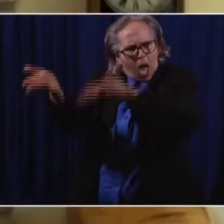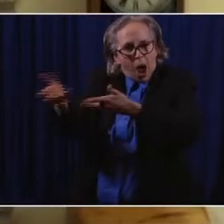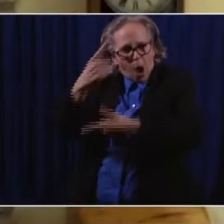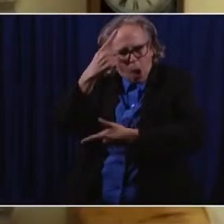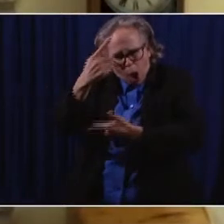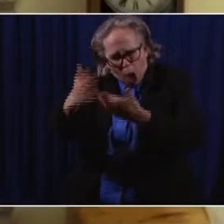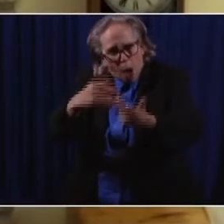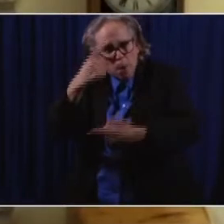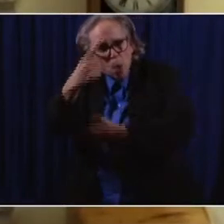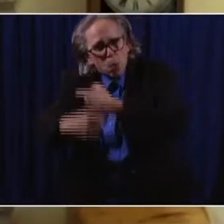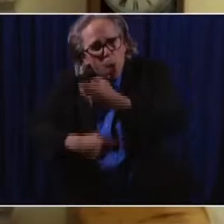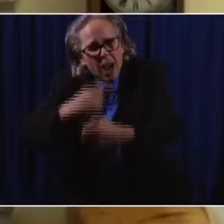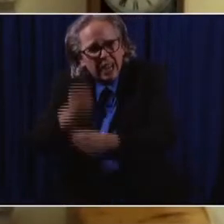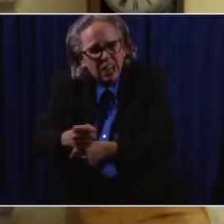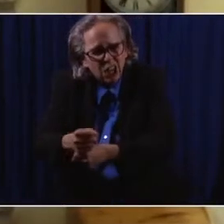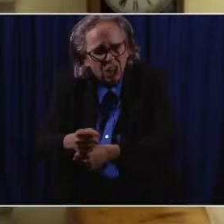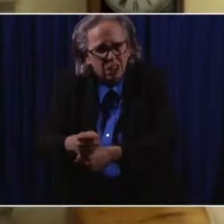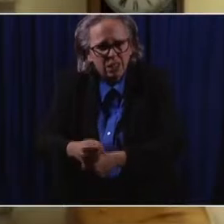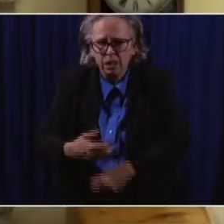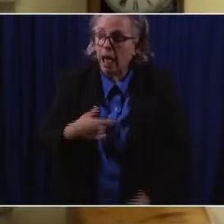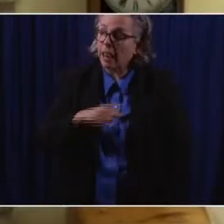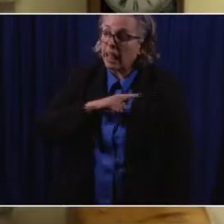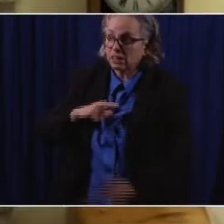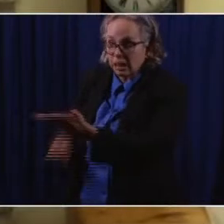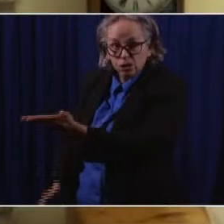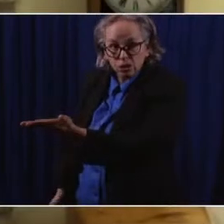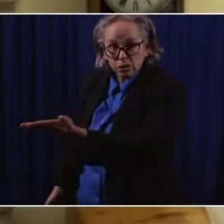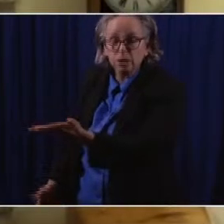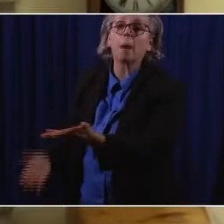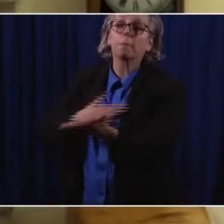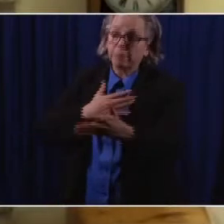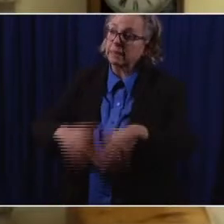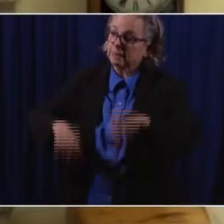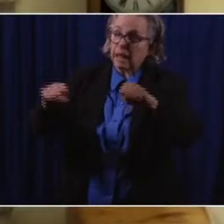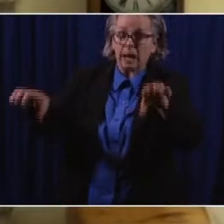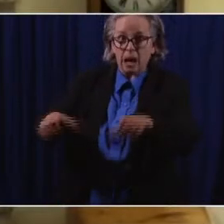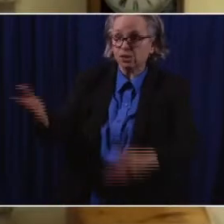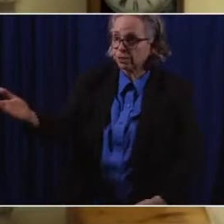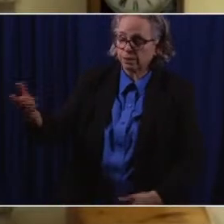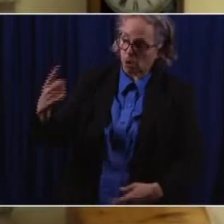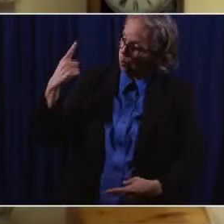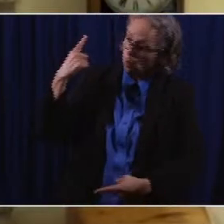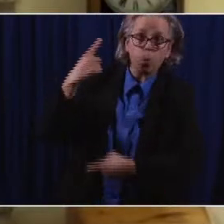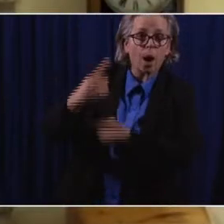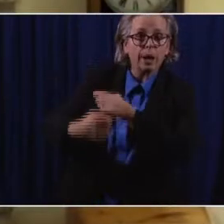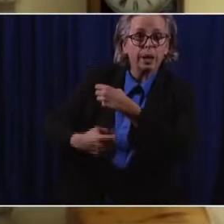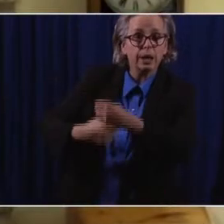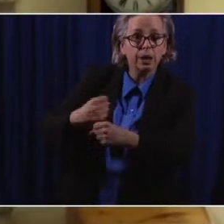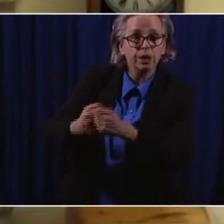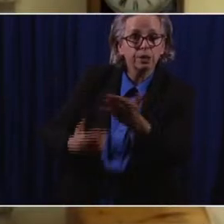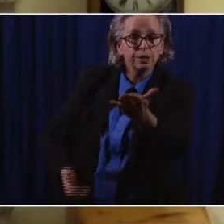action. Eric, let's look at some headlines. In the past week,